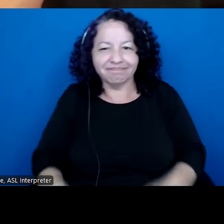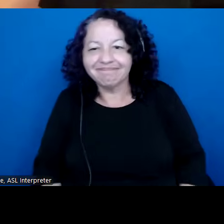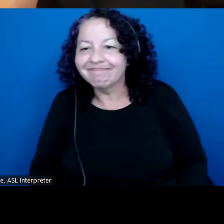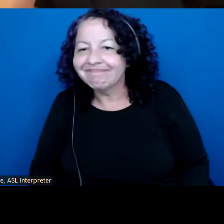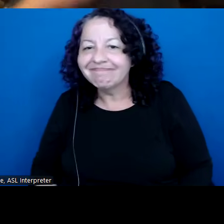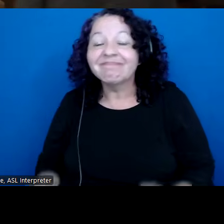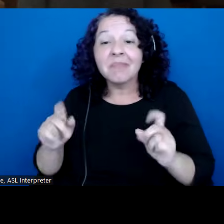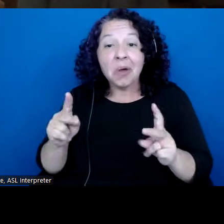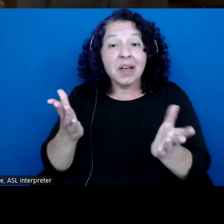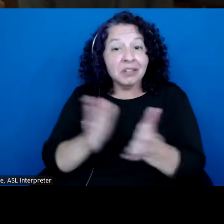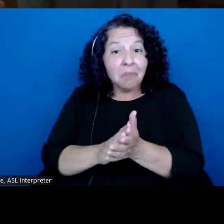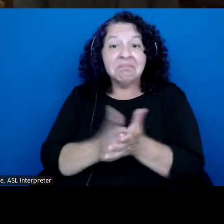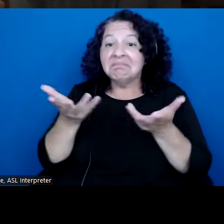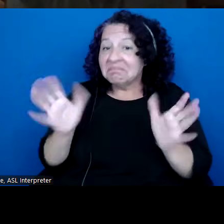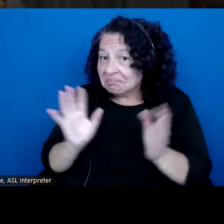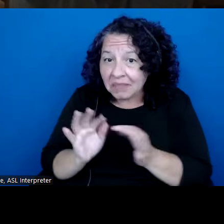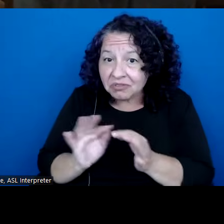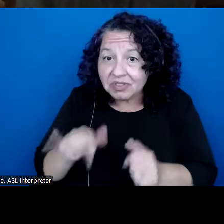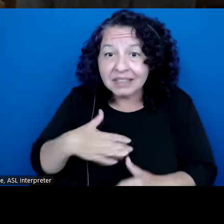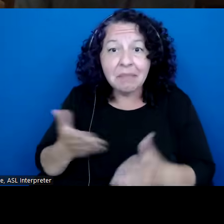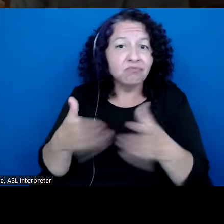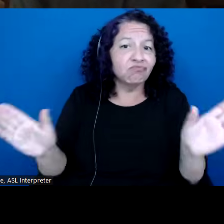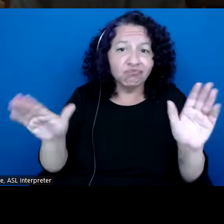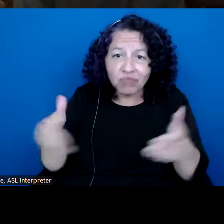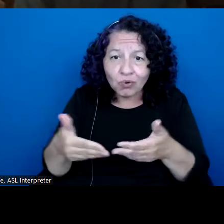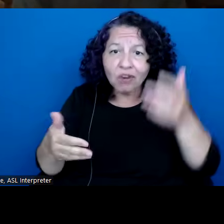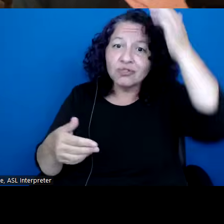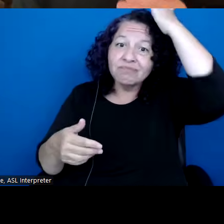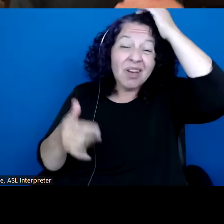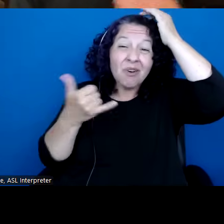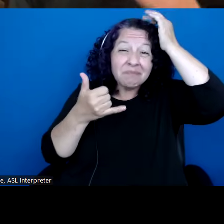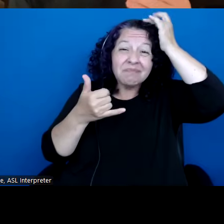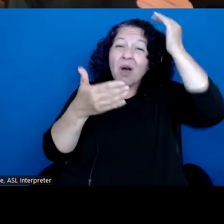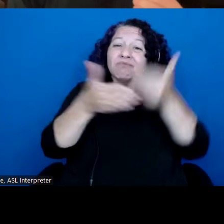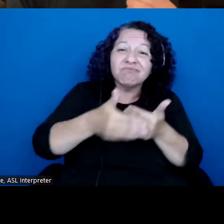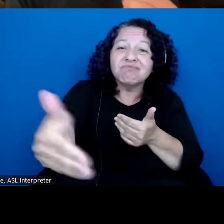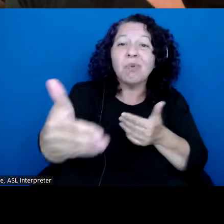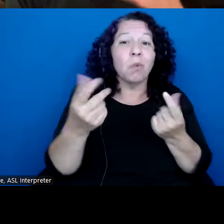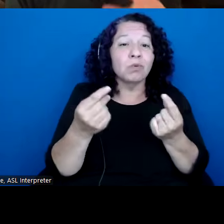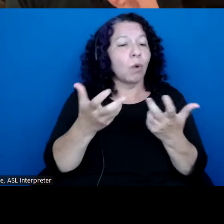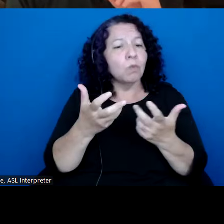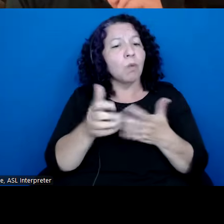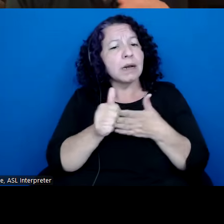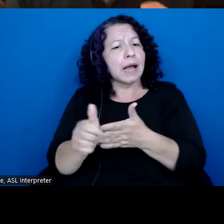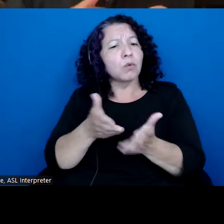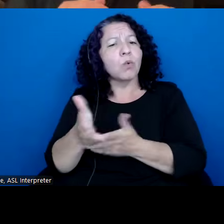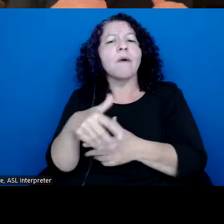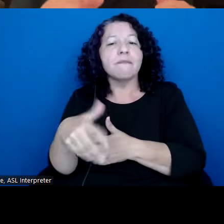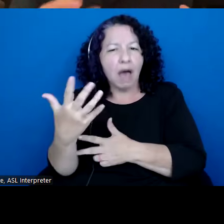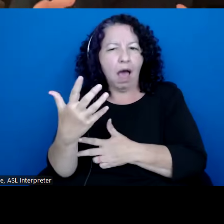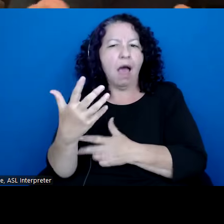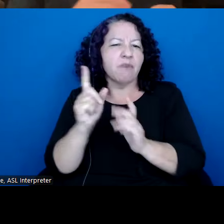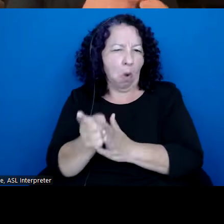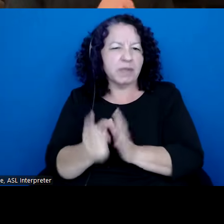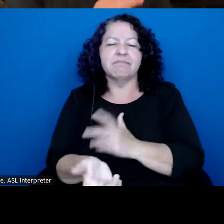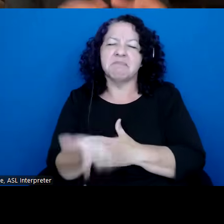Okay, so as I said, that's my general intro. From now on, what I want to do is I want to take us through five sort of moments from